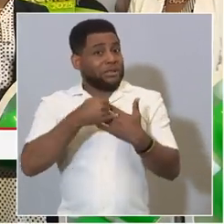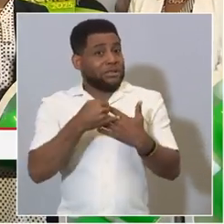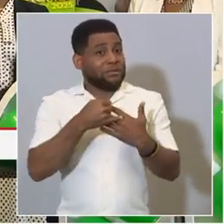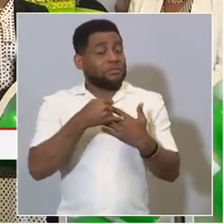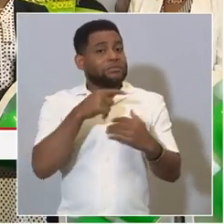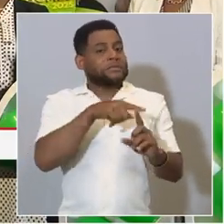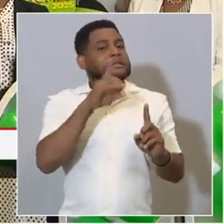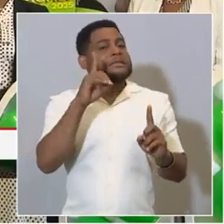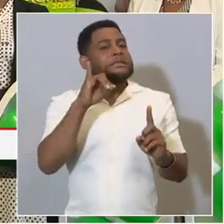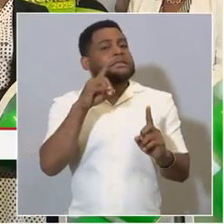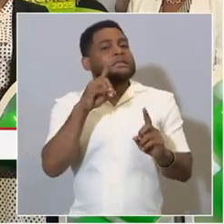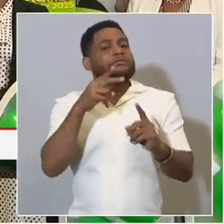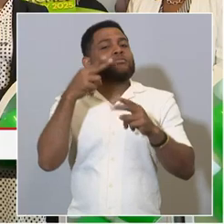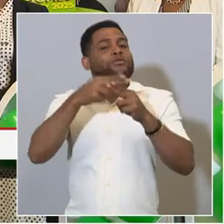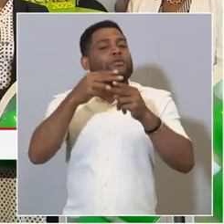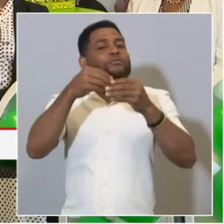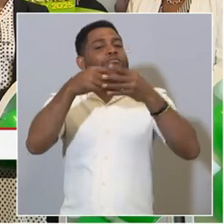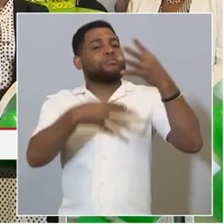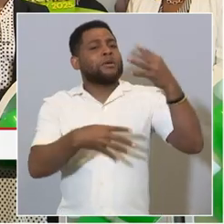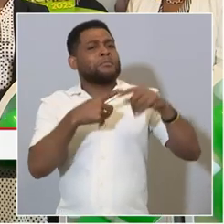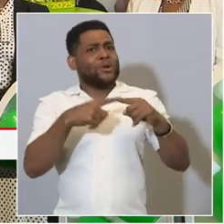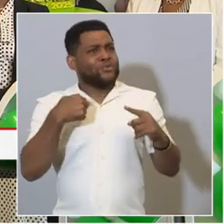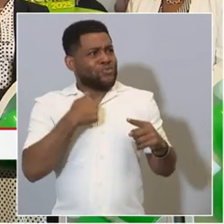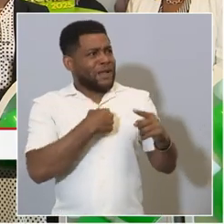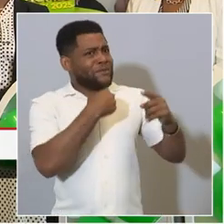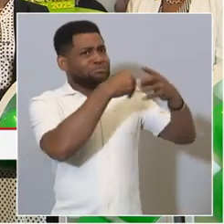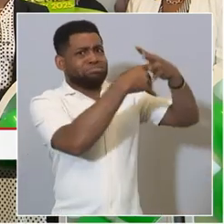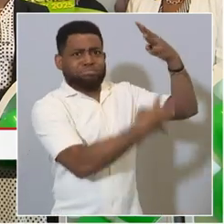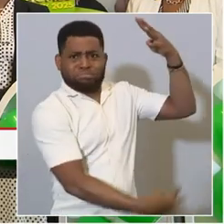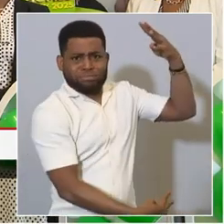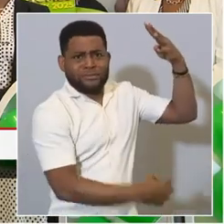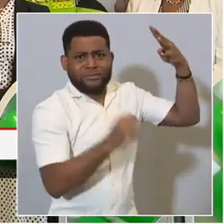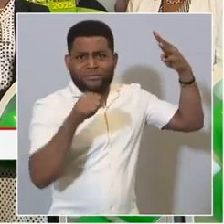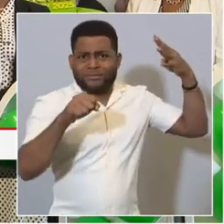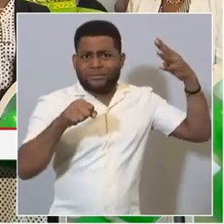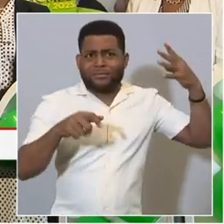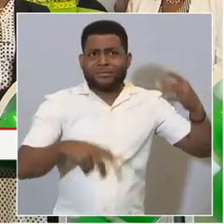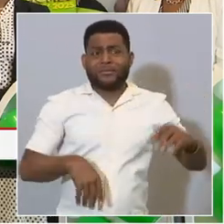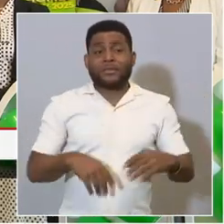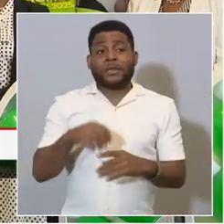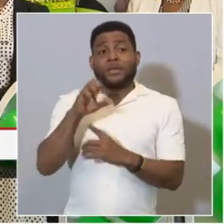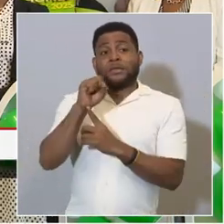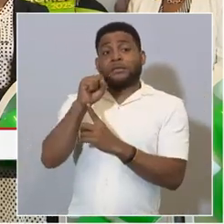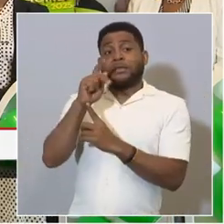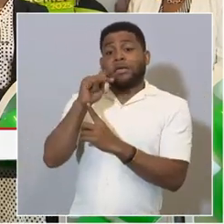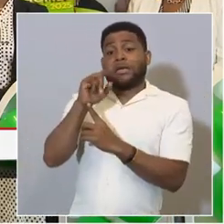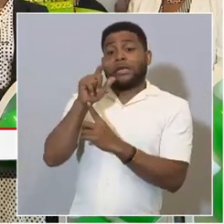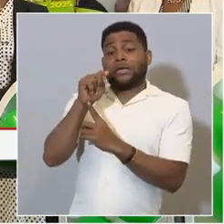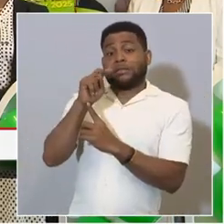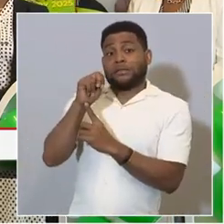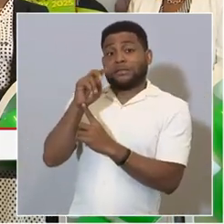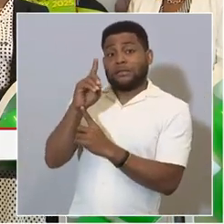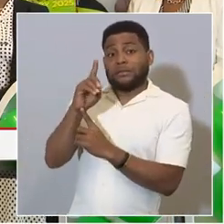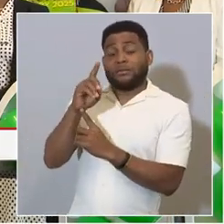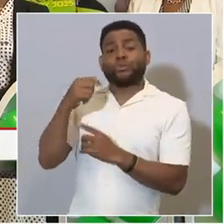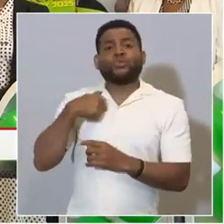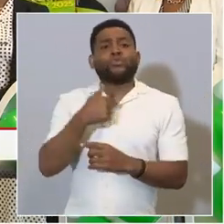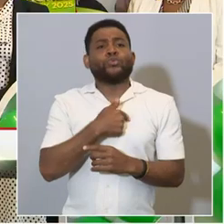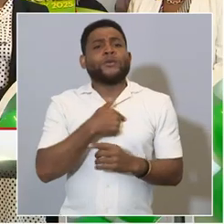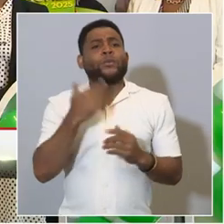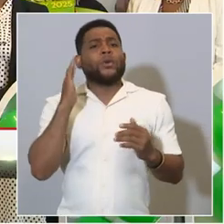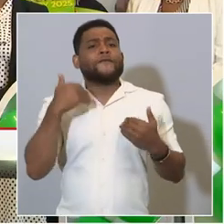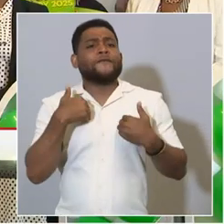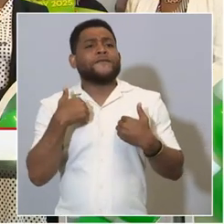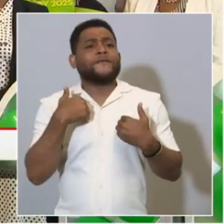to them. Skyland, we broke ground on the last phase of Skyland, where we're going to be delivering market rate